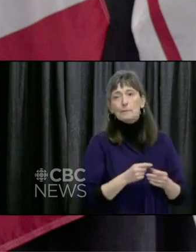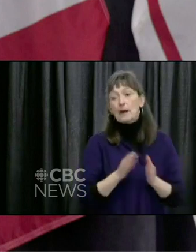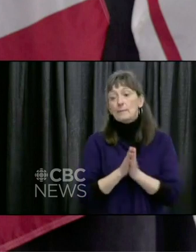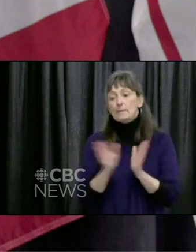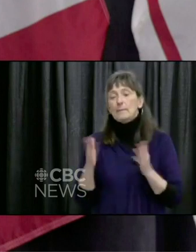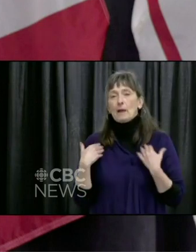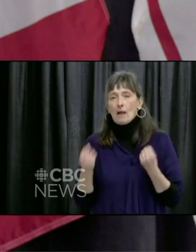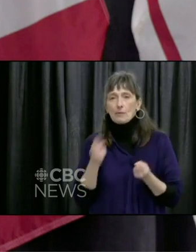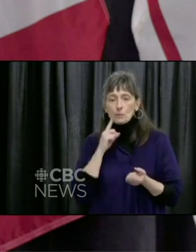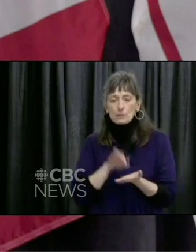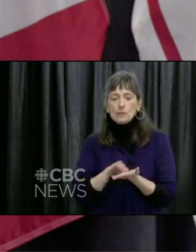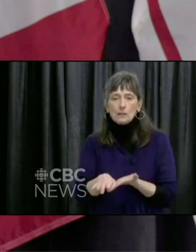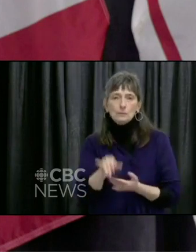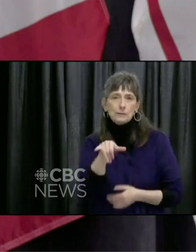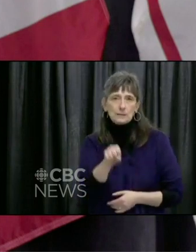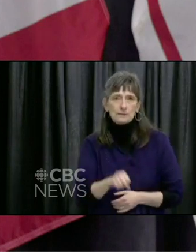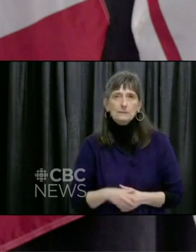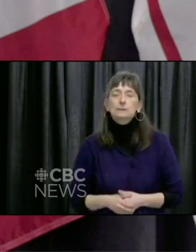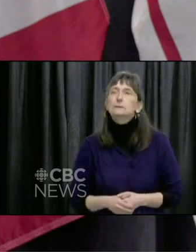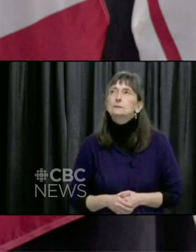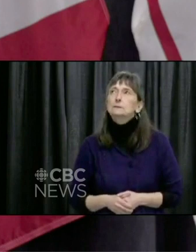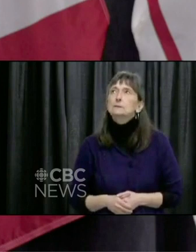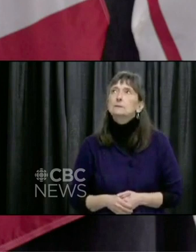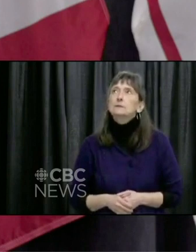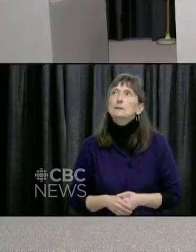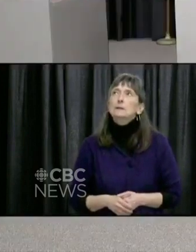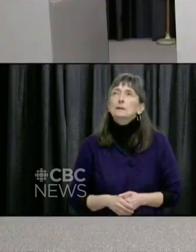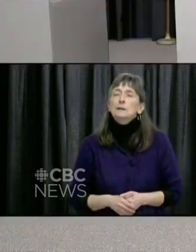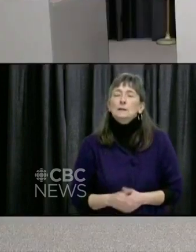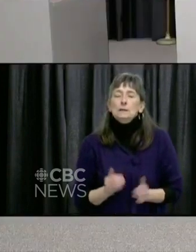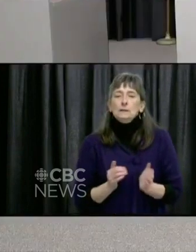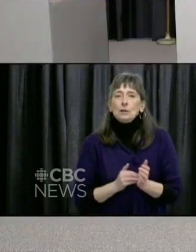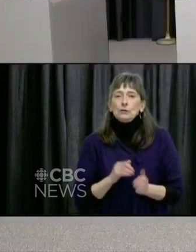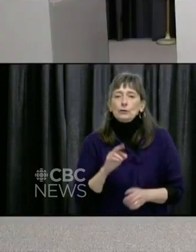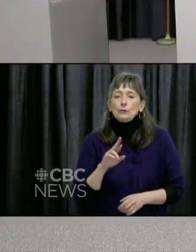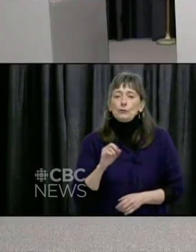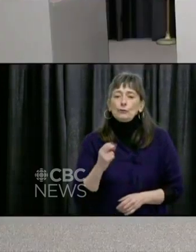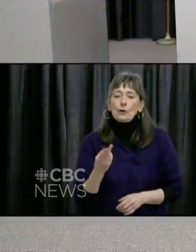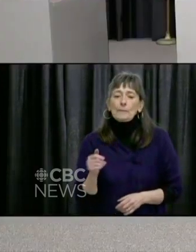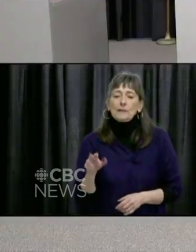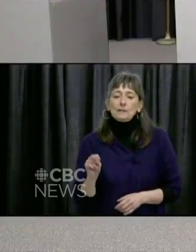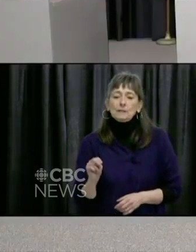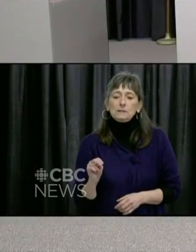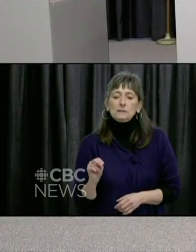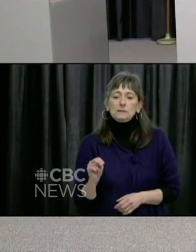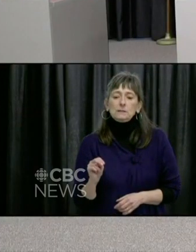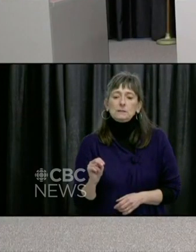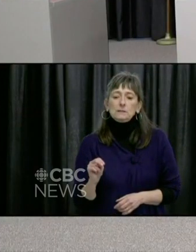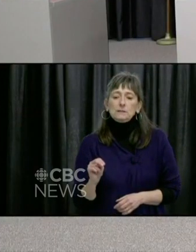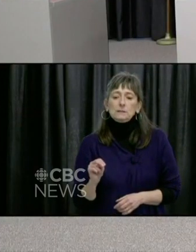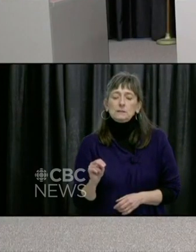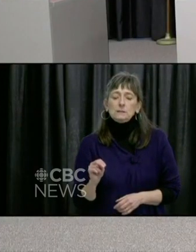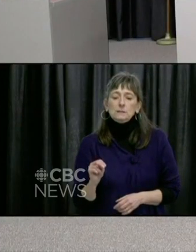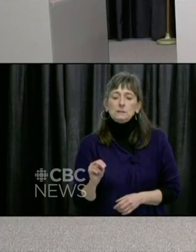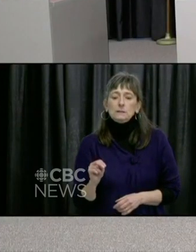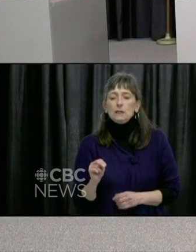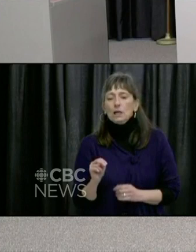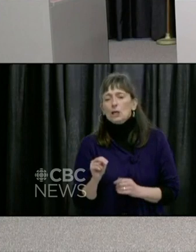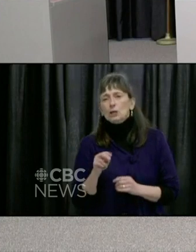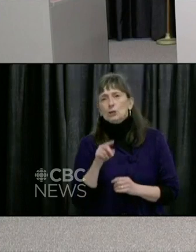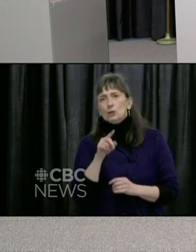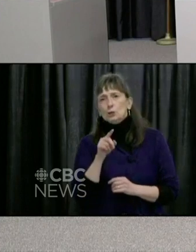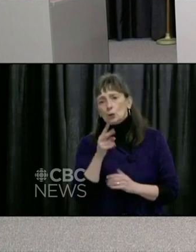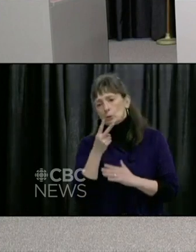health. Great. And Dr. Rahman, I had a question. Why not include an estimation on potential deaths in